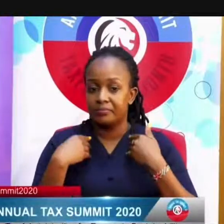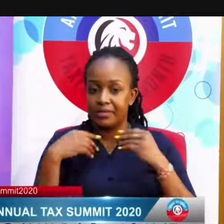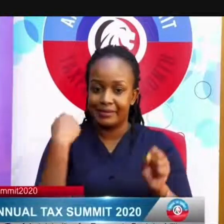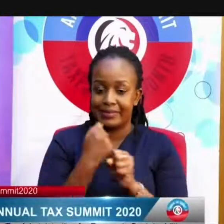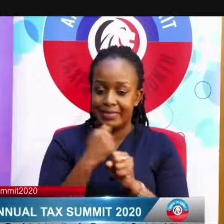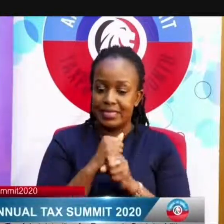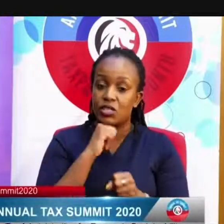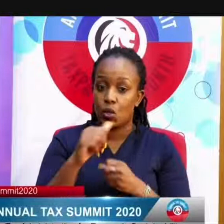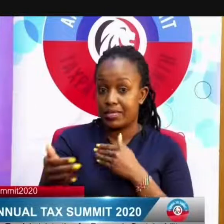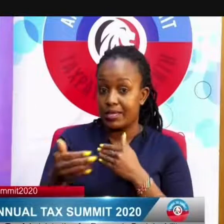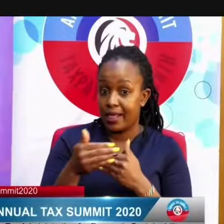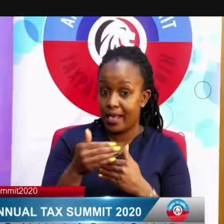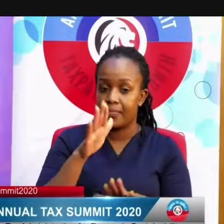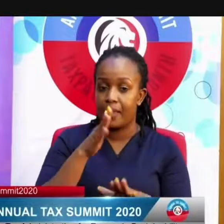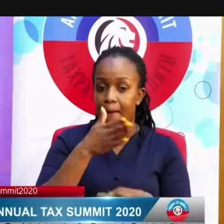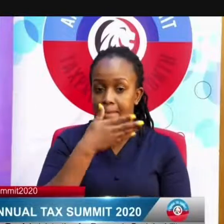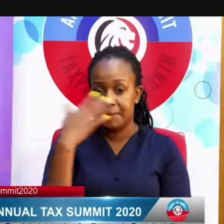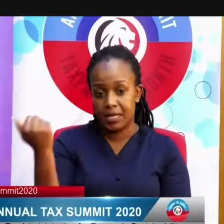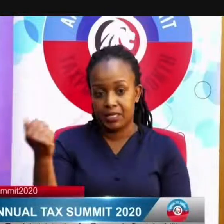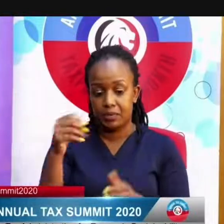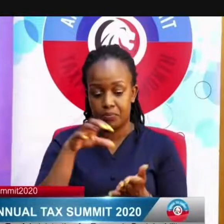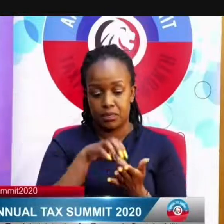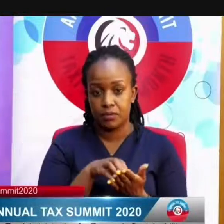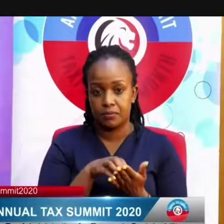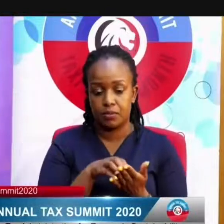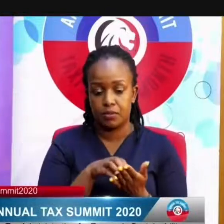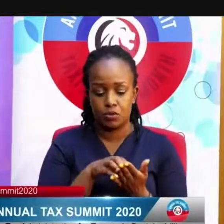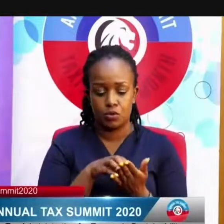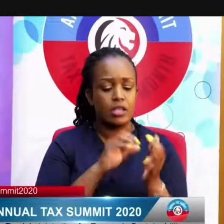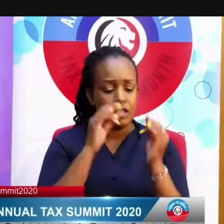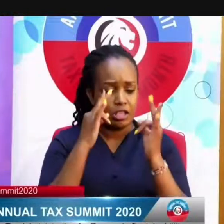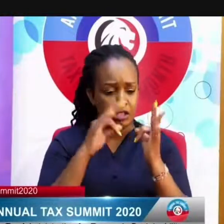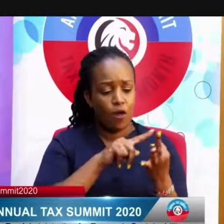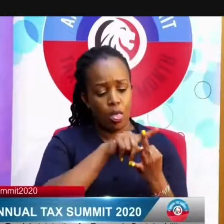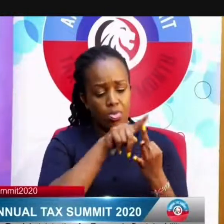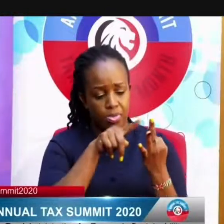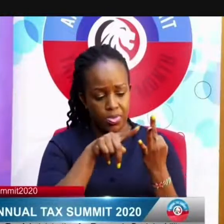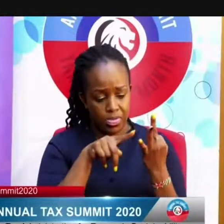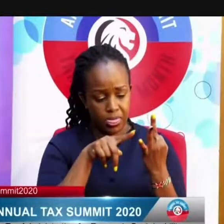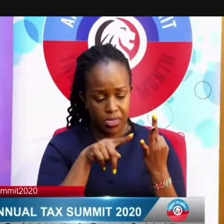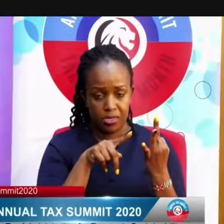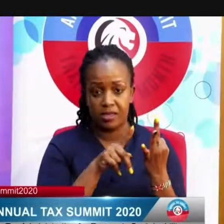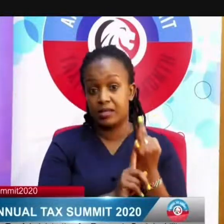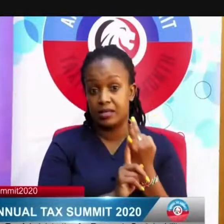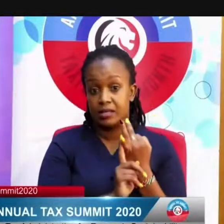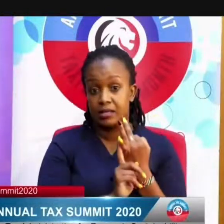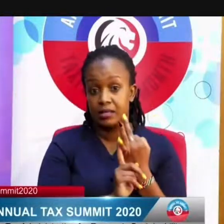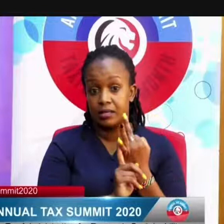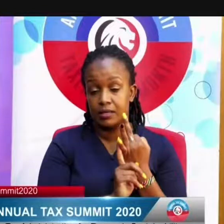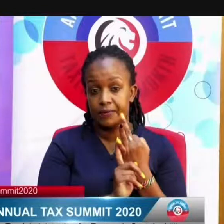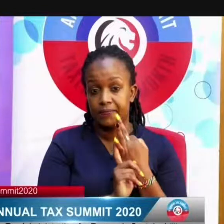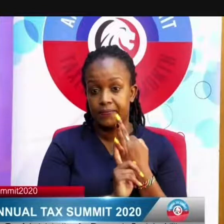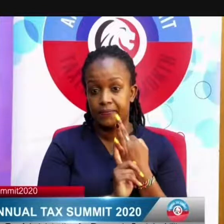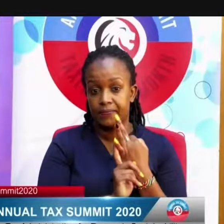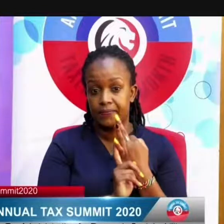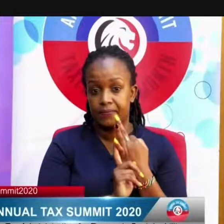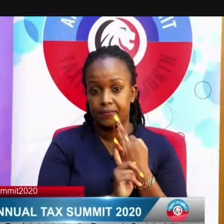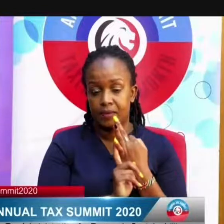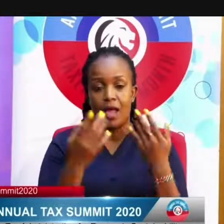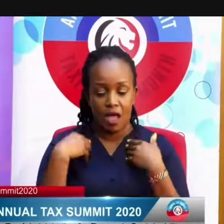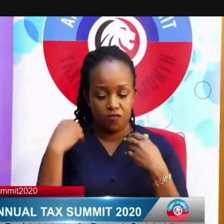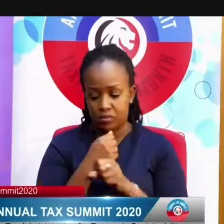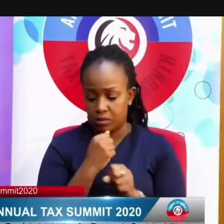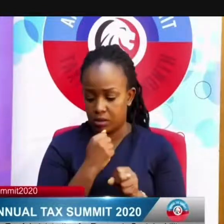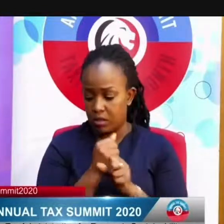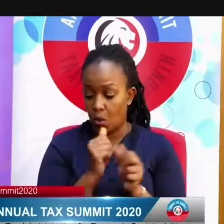better position. So it's all those forces really that are buffeting against on